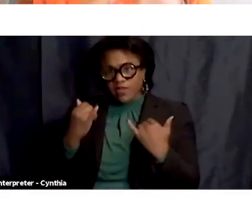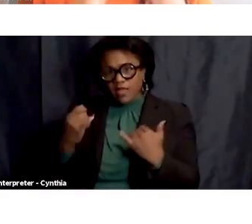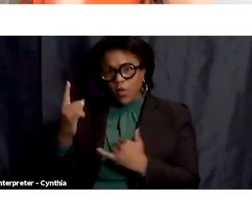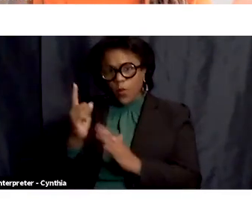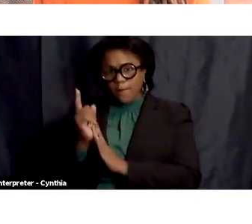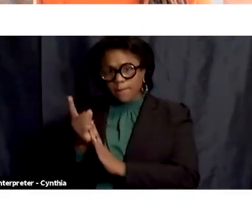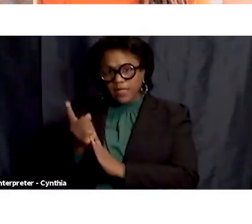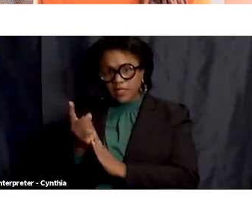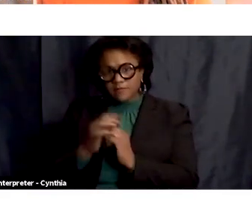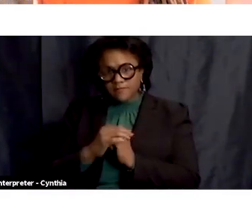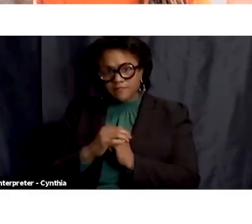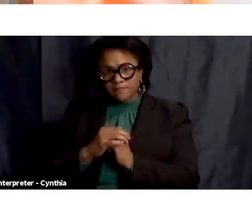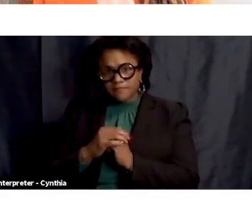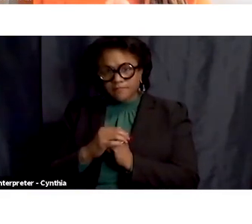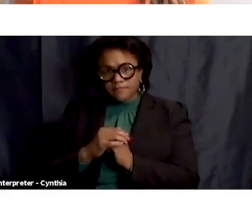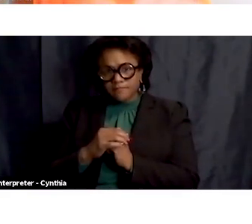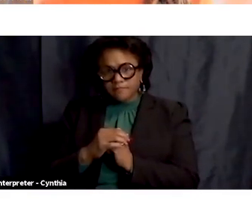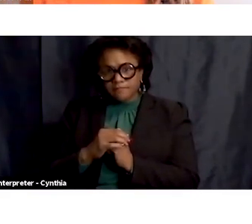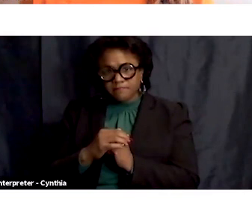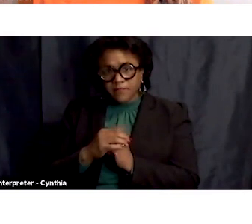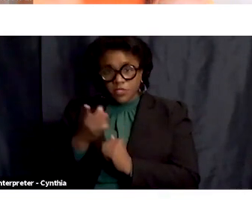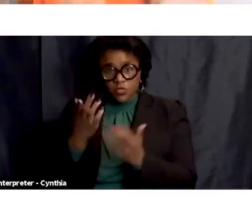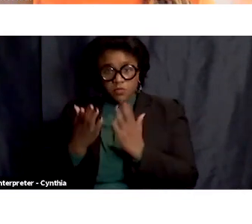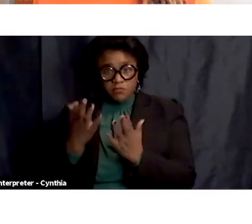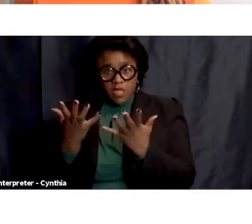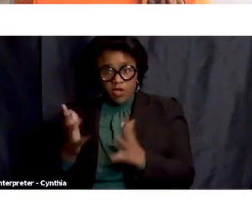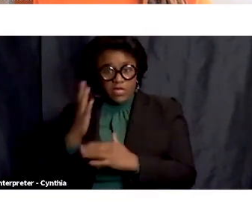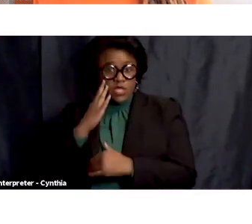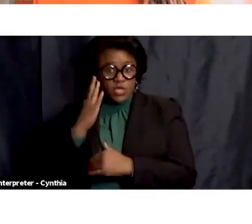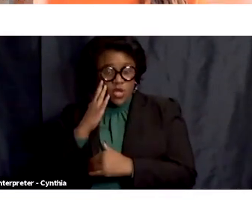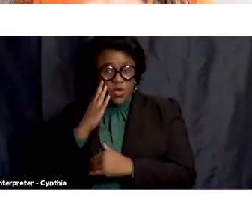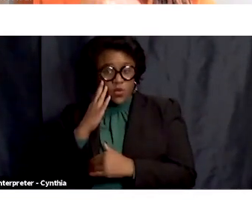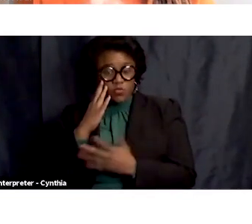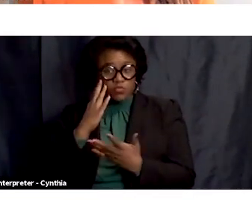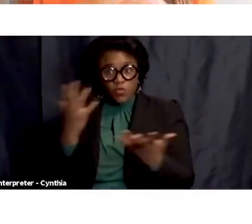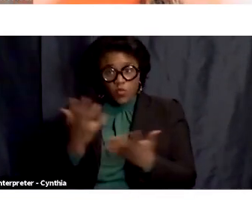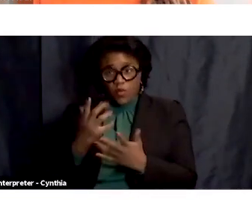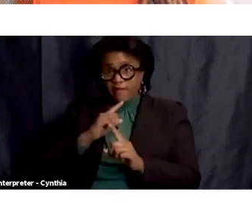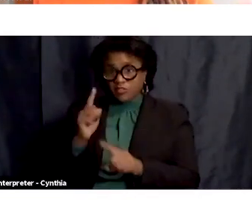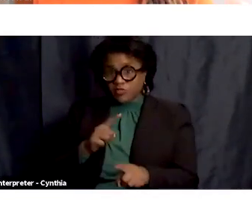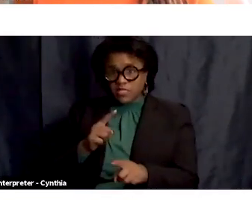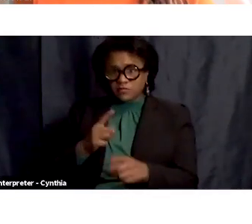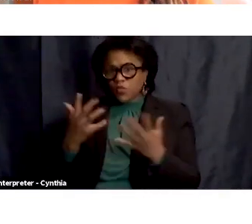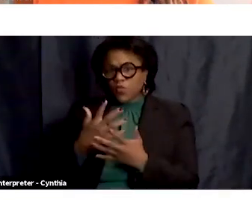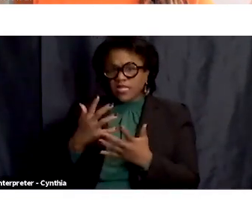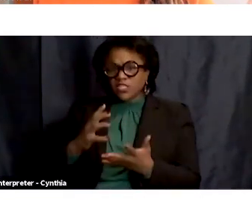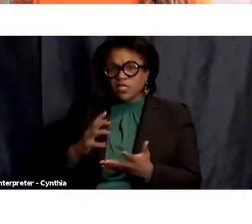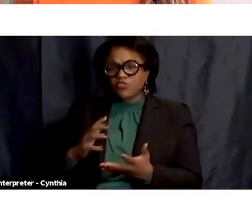and you can close your eyes if you want to, or you may already know what this answer is. But what has radicalized